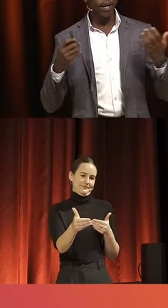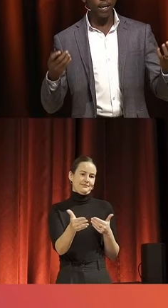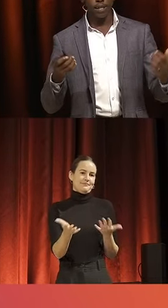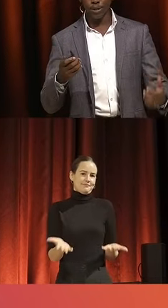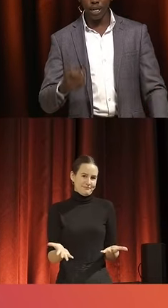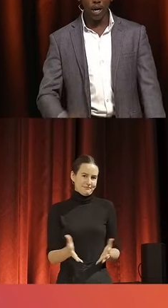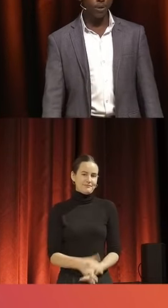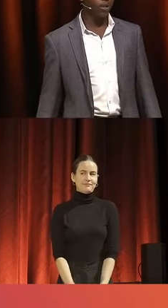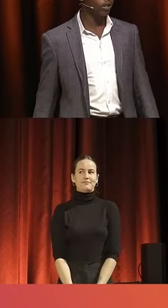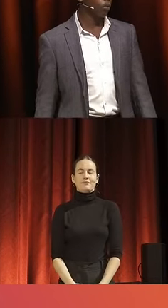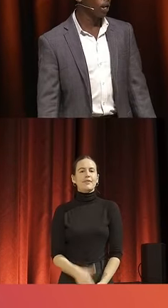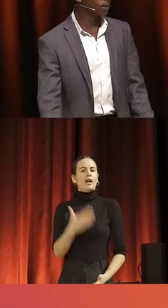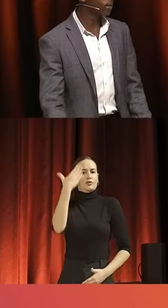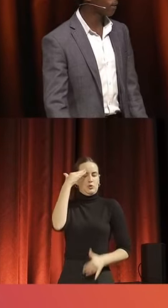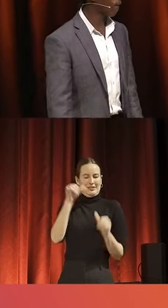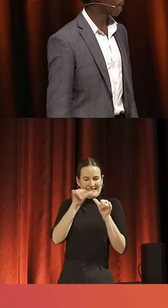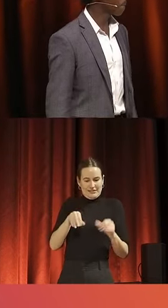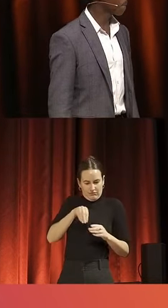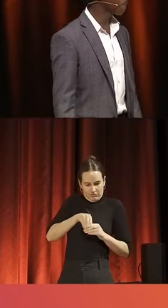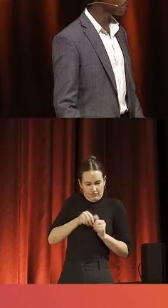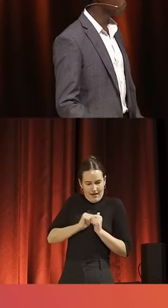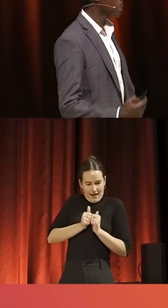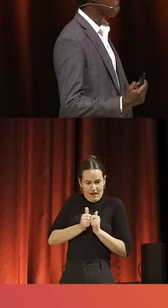and understand how the system works.